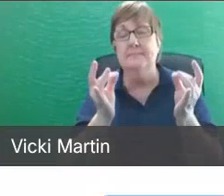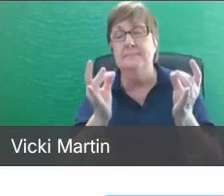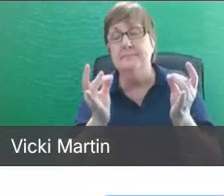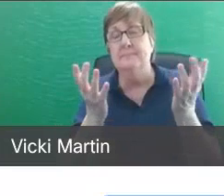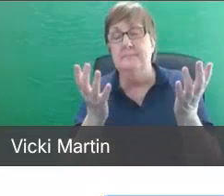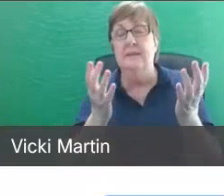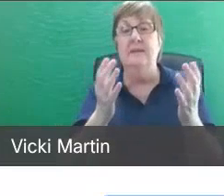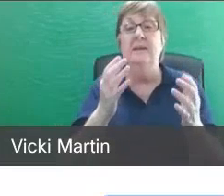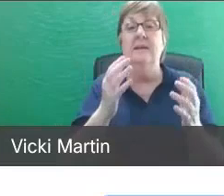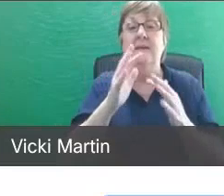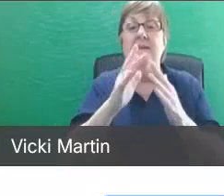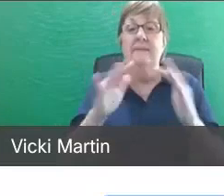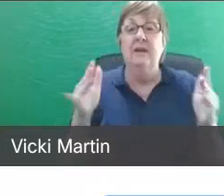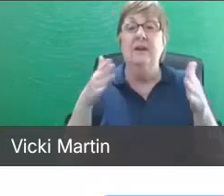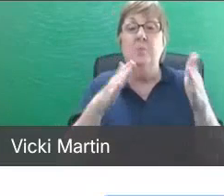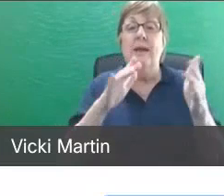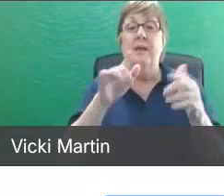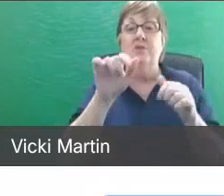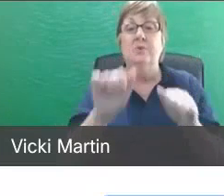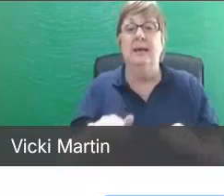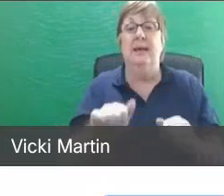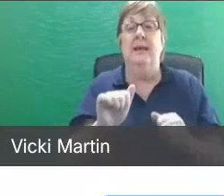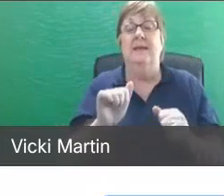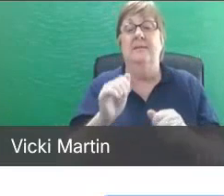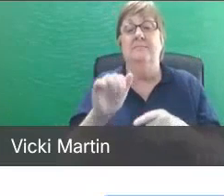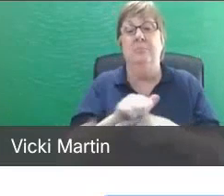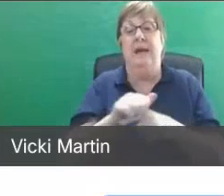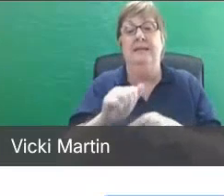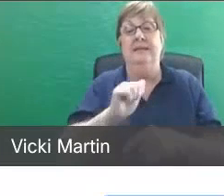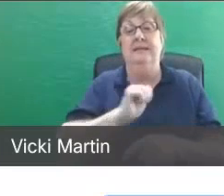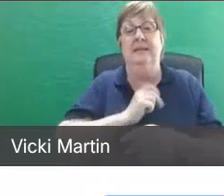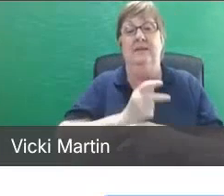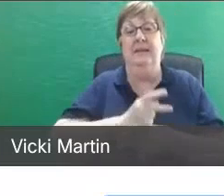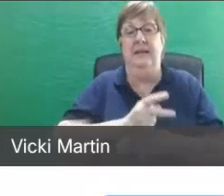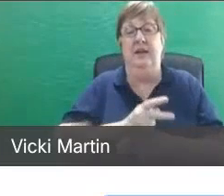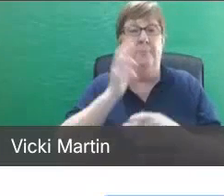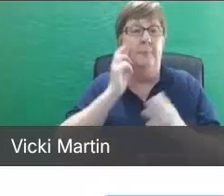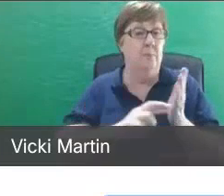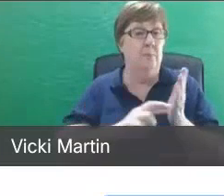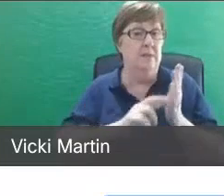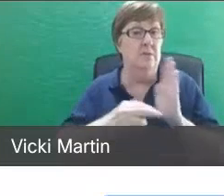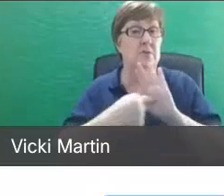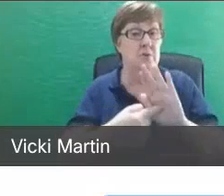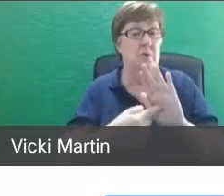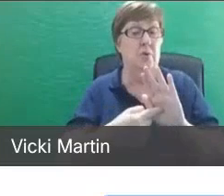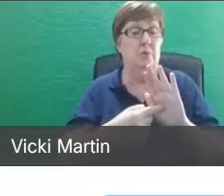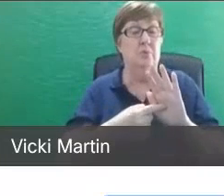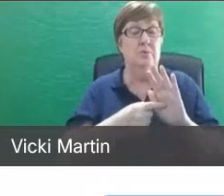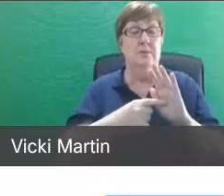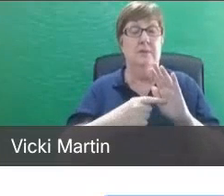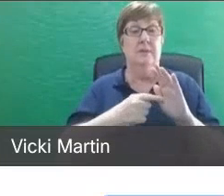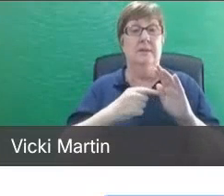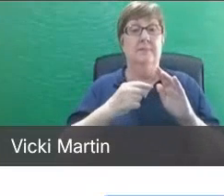a great way to practice self-care. Research shows that meditation can improve your focus, your immunity,